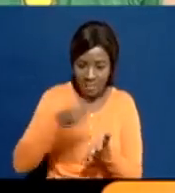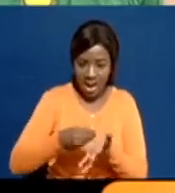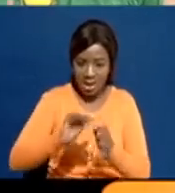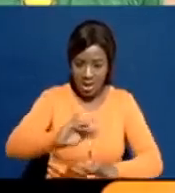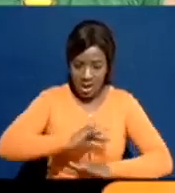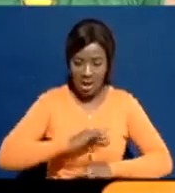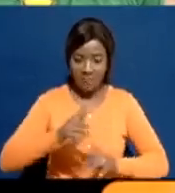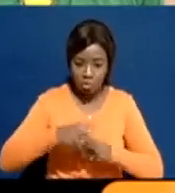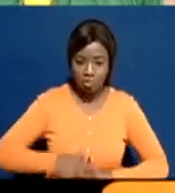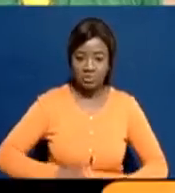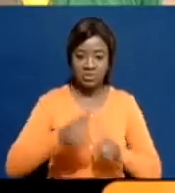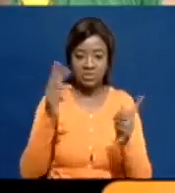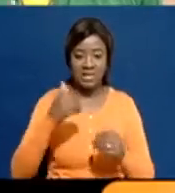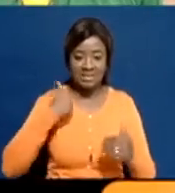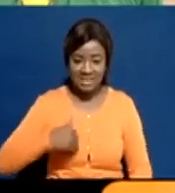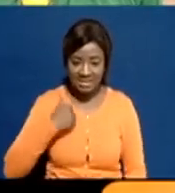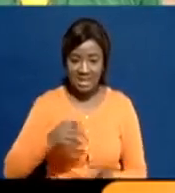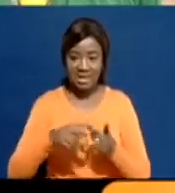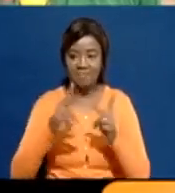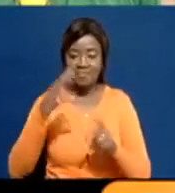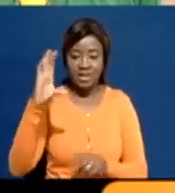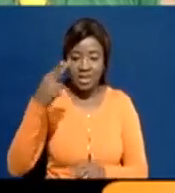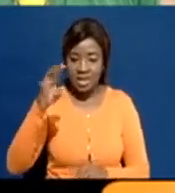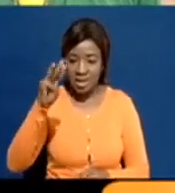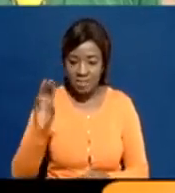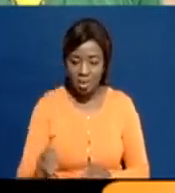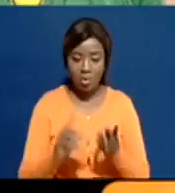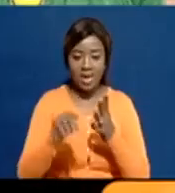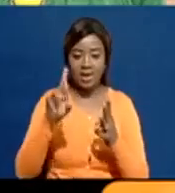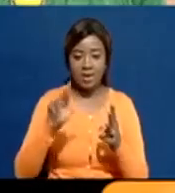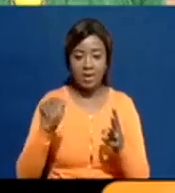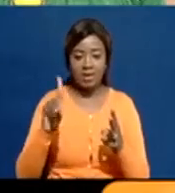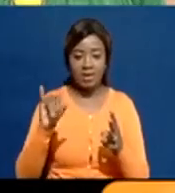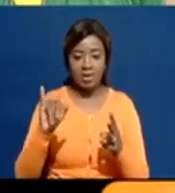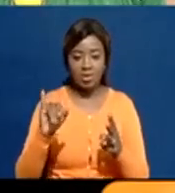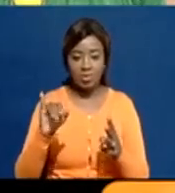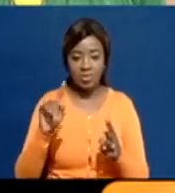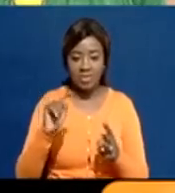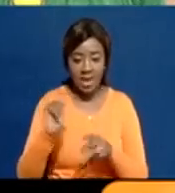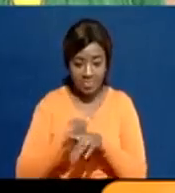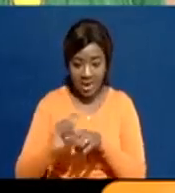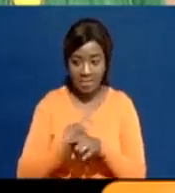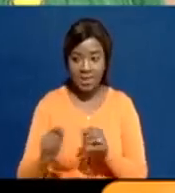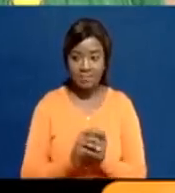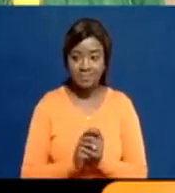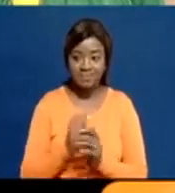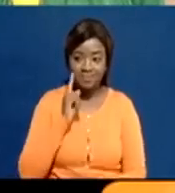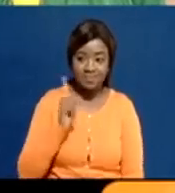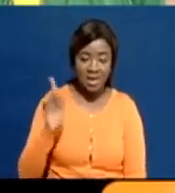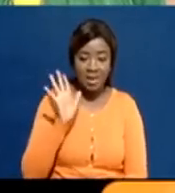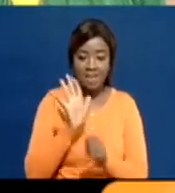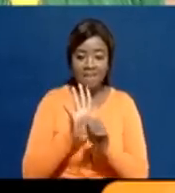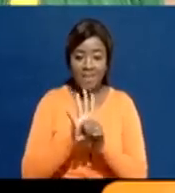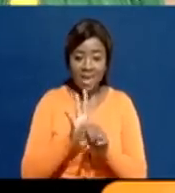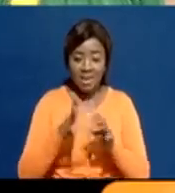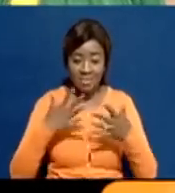need to start off surgery, to get into chemo, to get into radio. It is so expensive and many people, many warriors give up